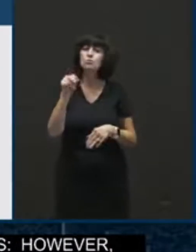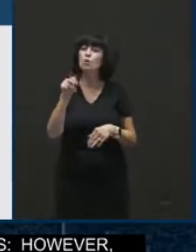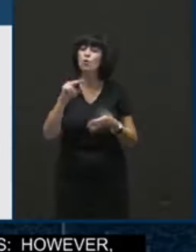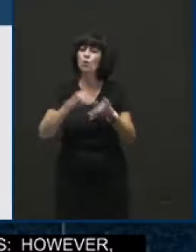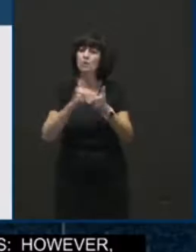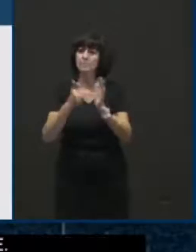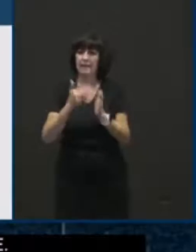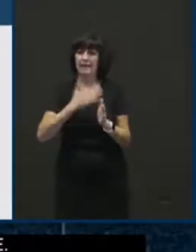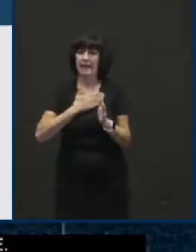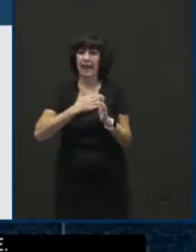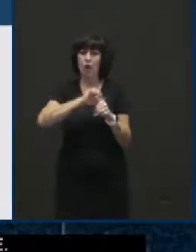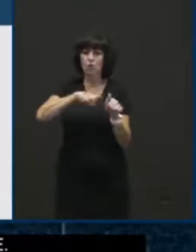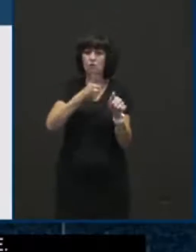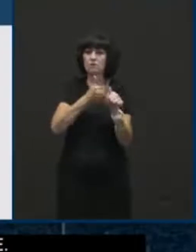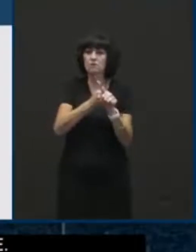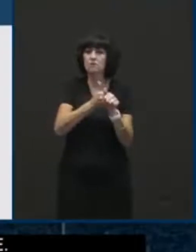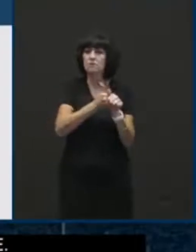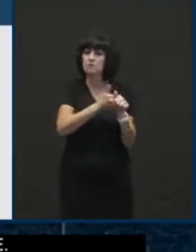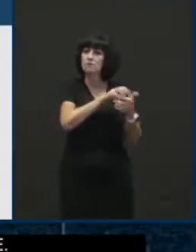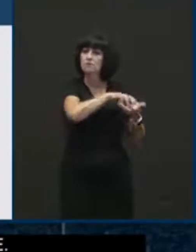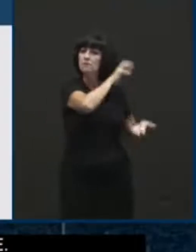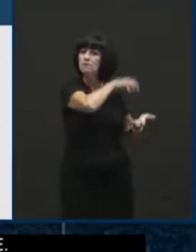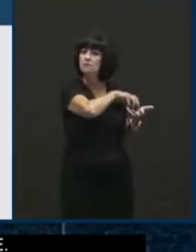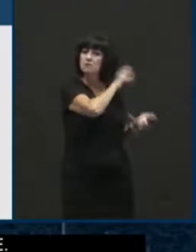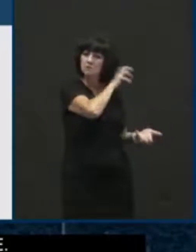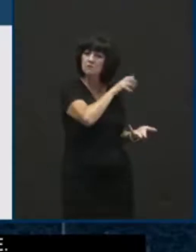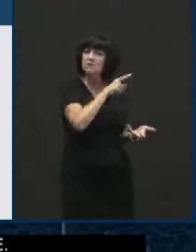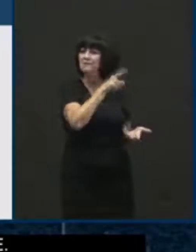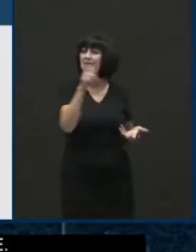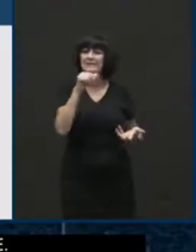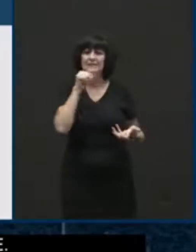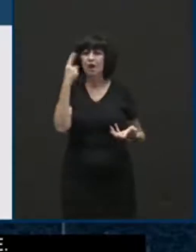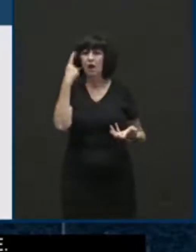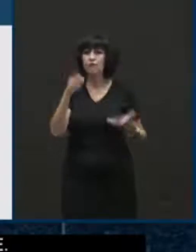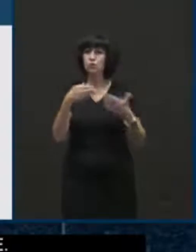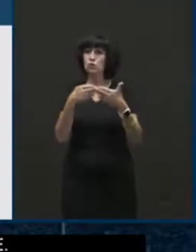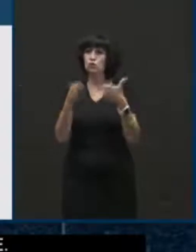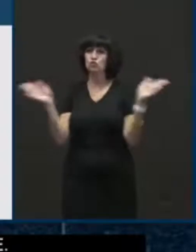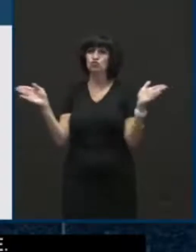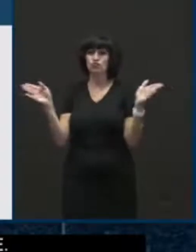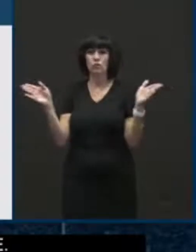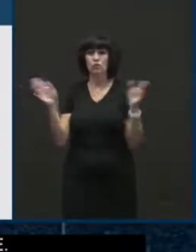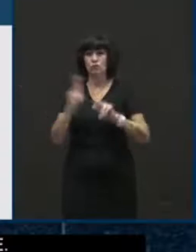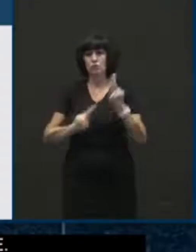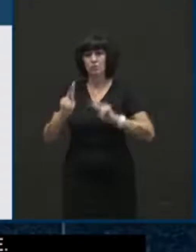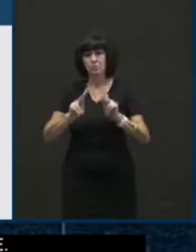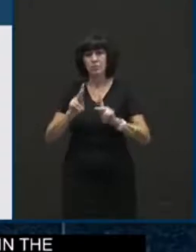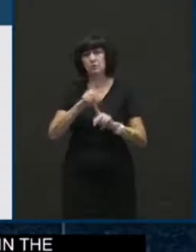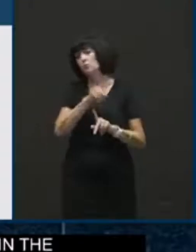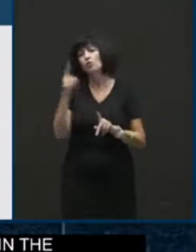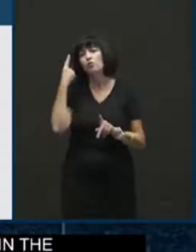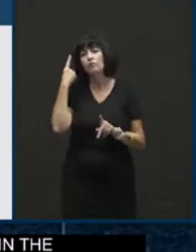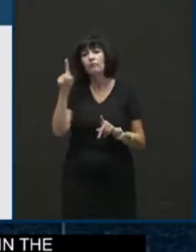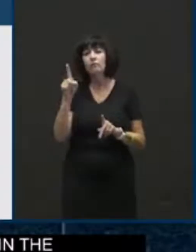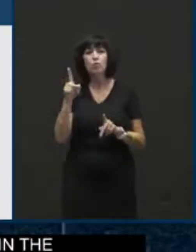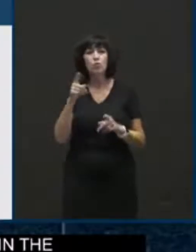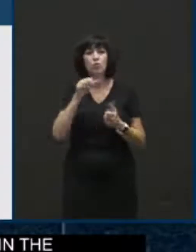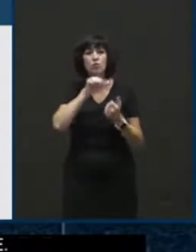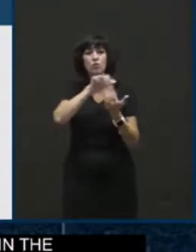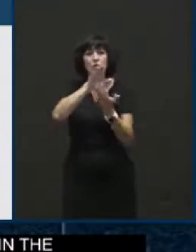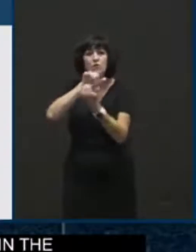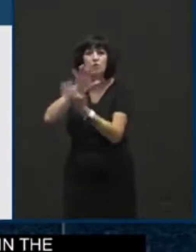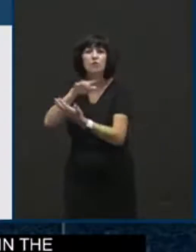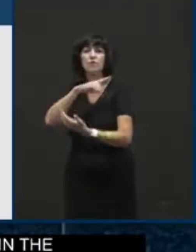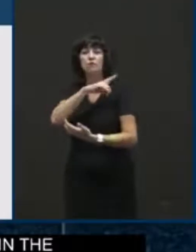that are not generally used by the general public, but more by first responders, healthcare workers, and the like, of course, very critical users